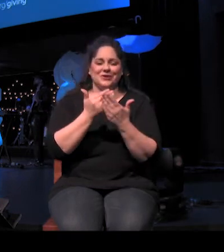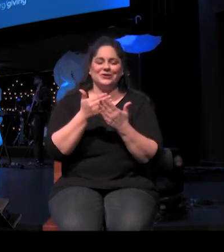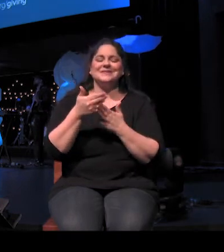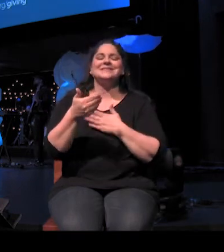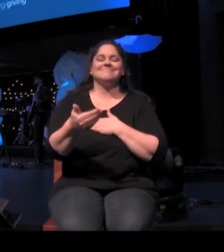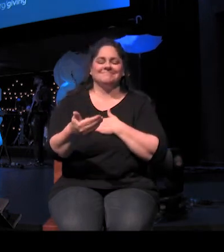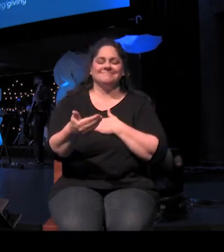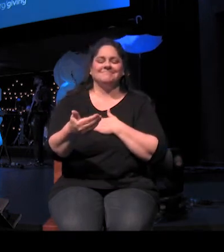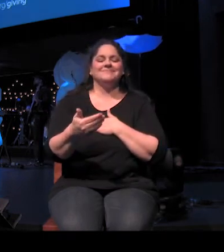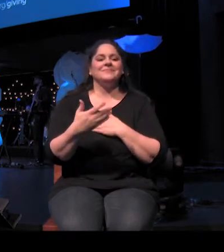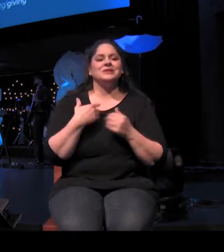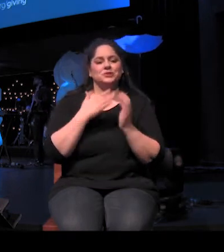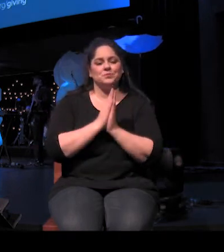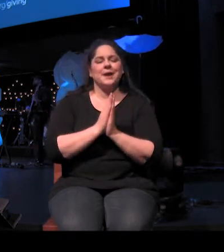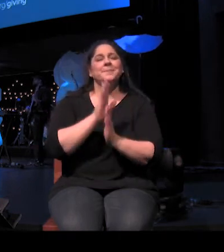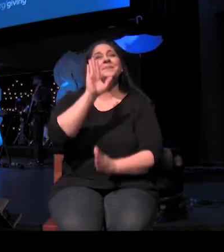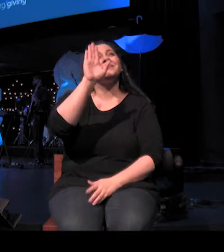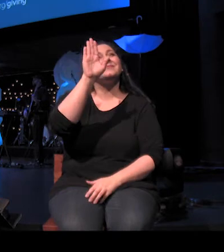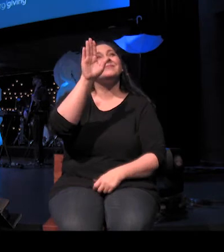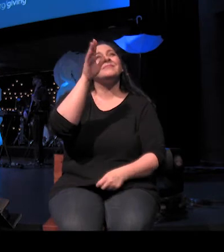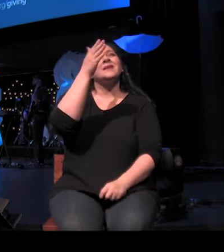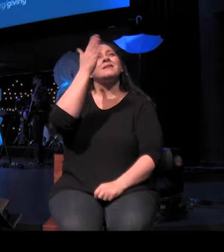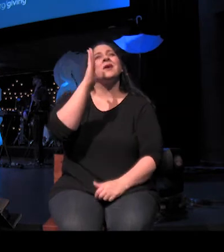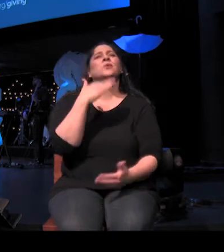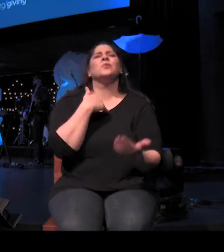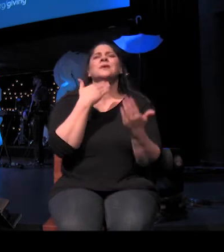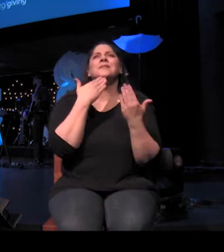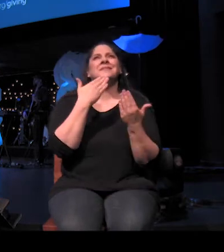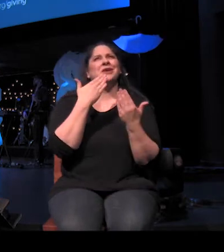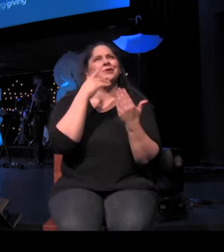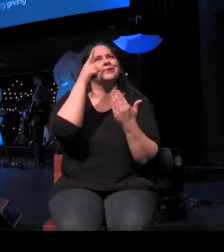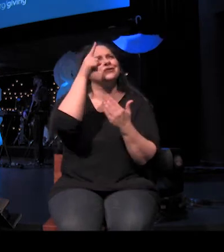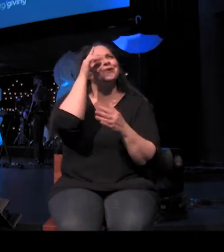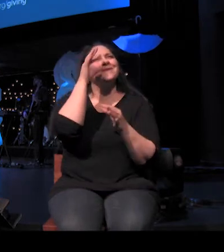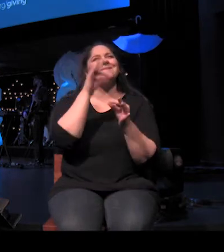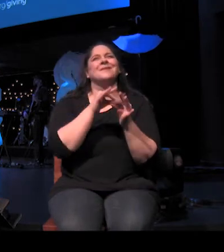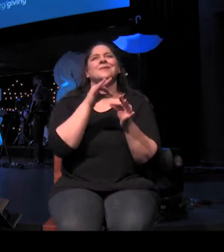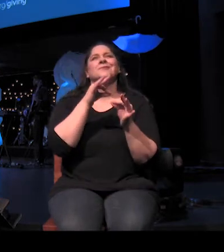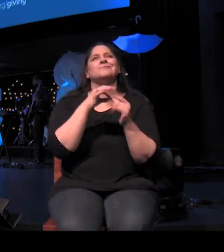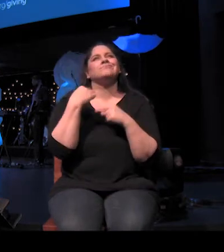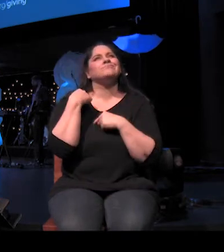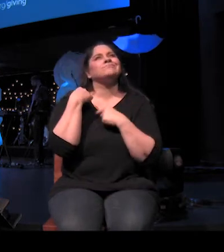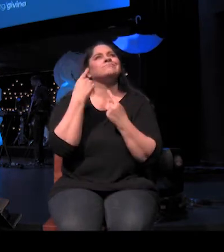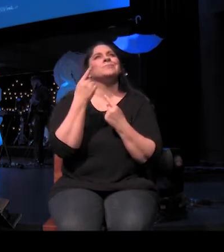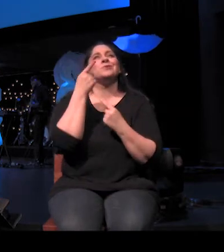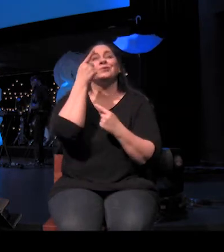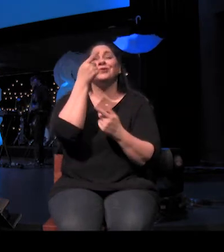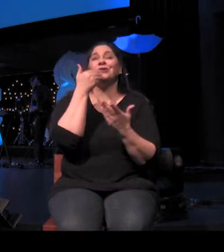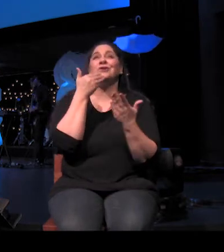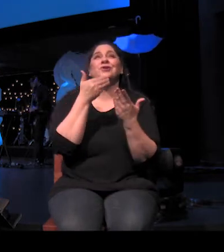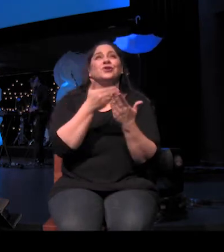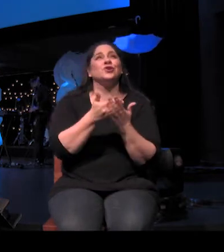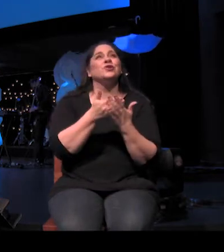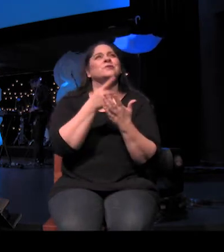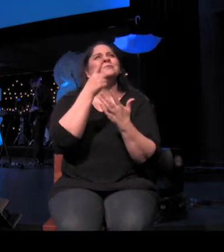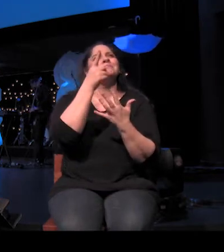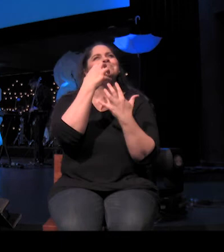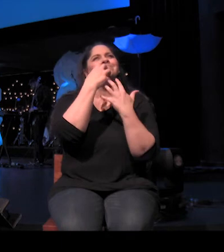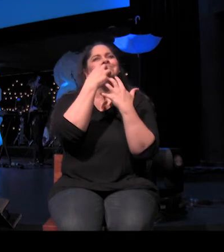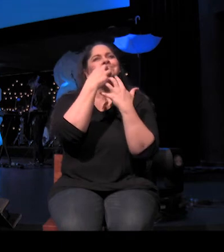pray together. God, thank you so much that you are faithful, that you are good. Thank you, God, that you care about